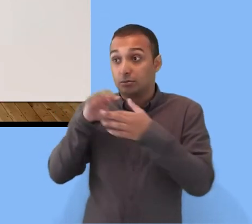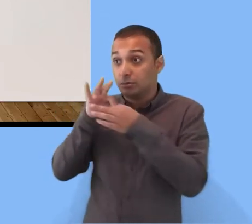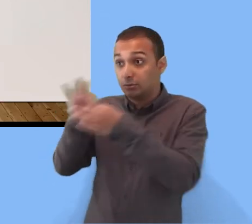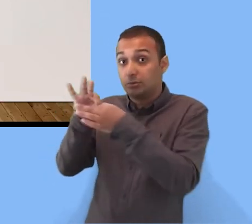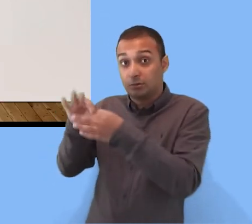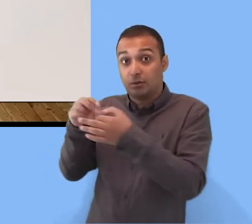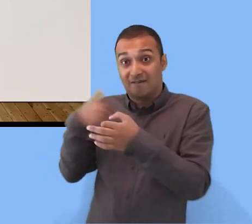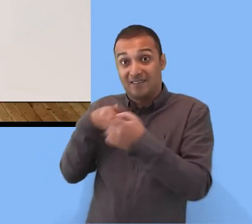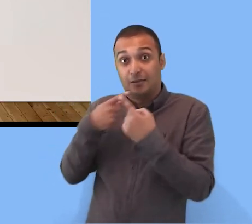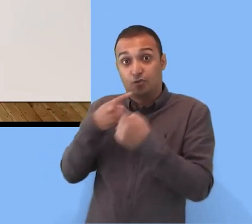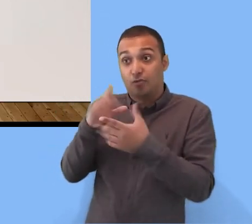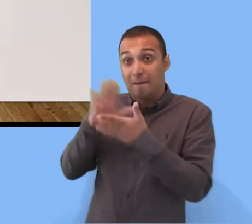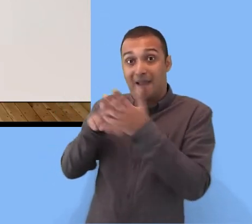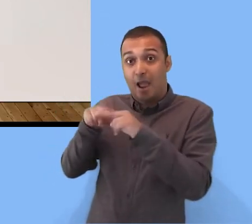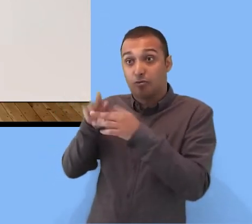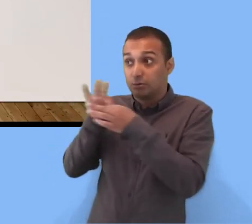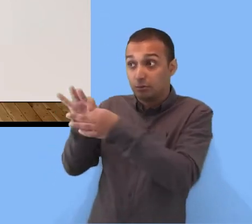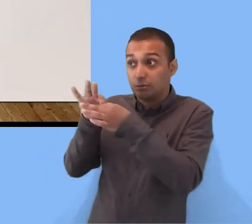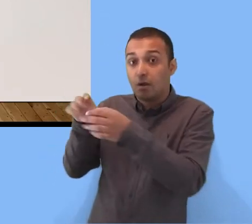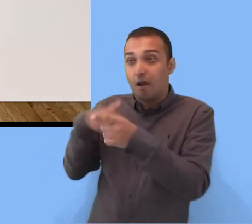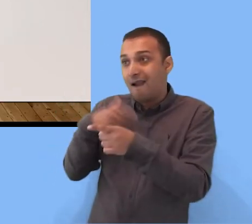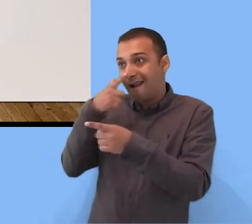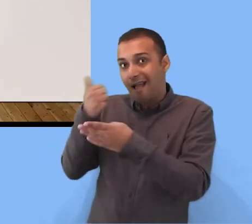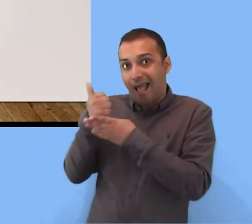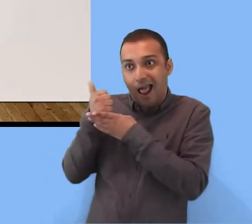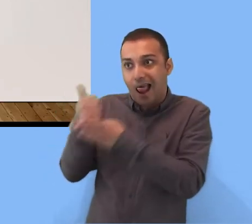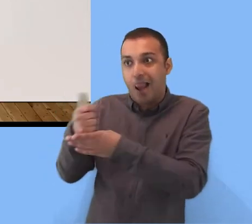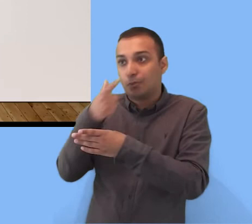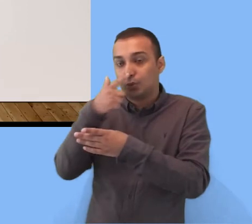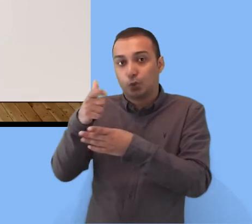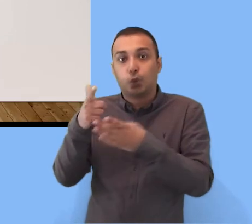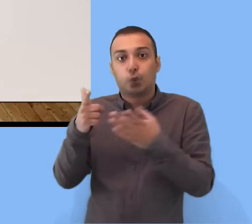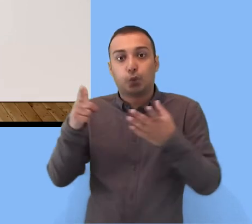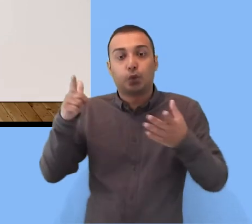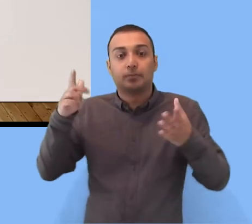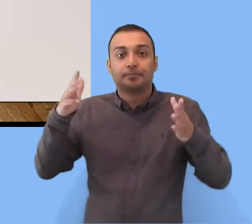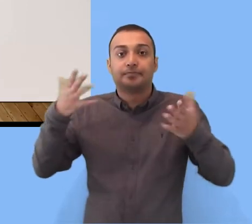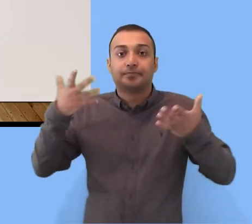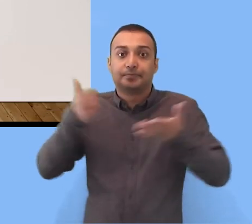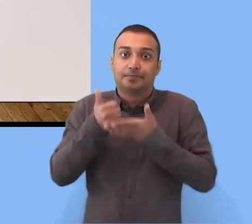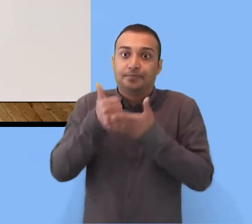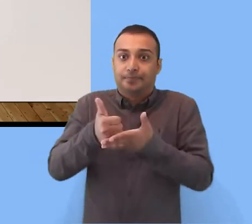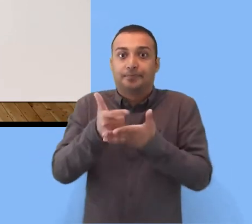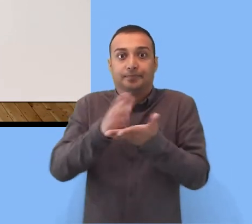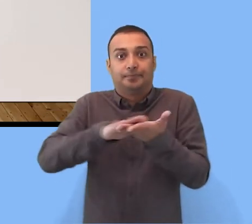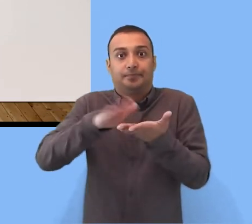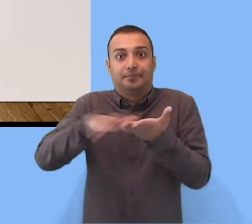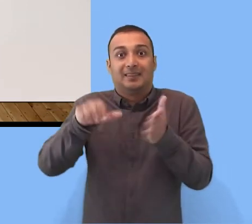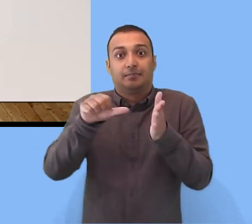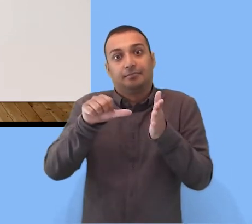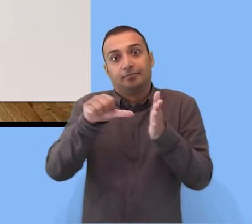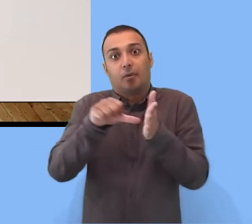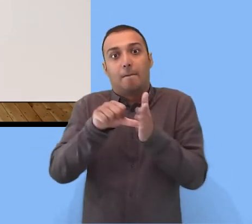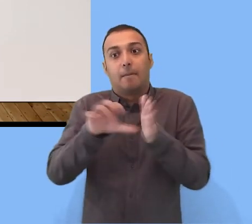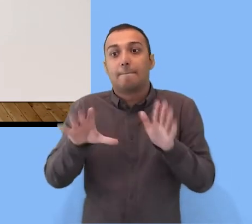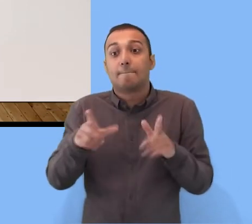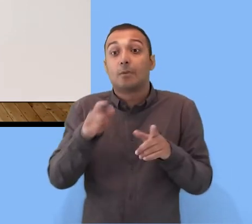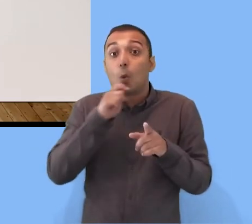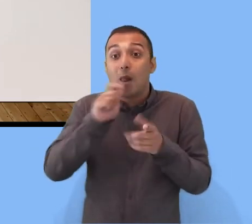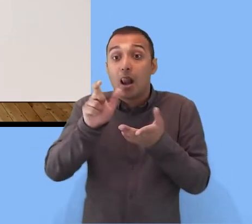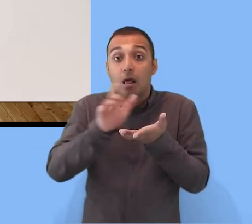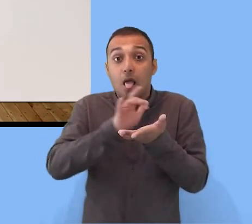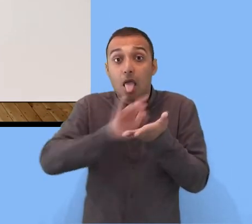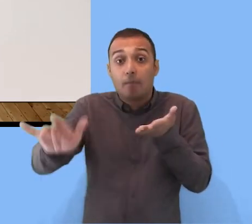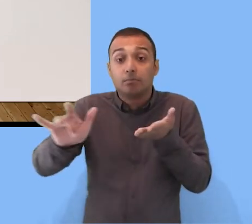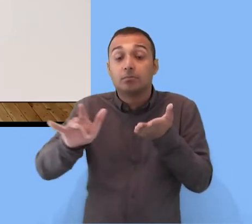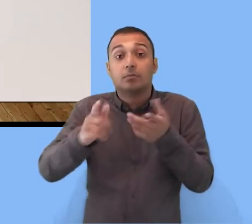this generation and the next one. Will parental engagement in learning solve child poverty? No, it won't. Can parental